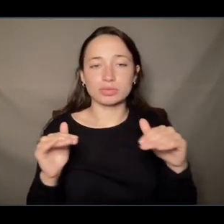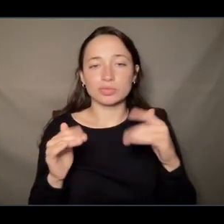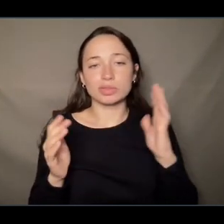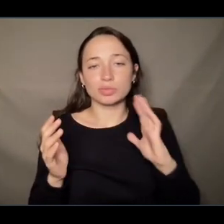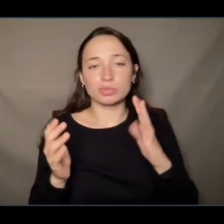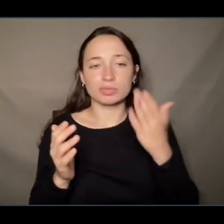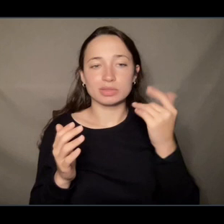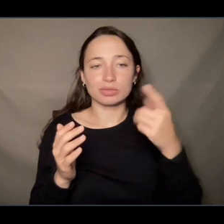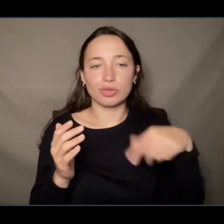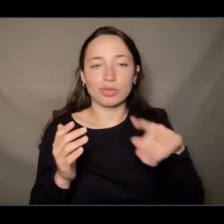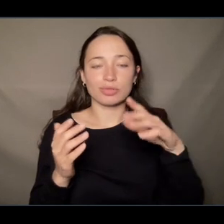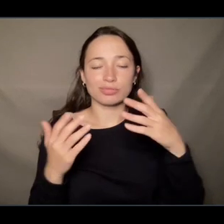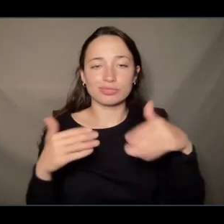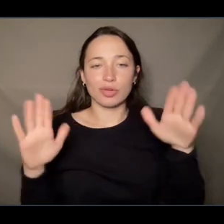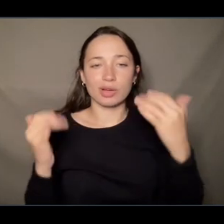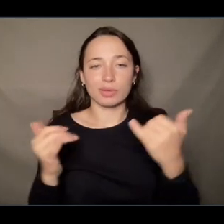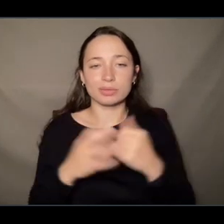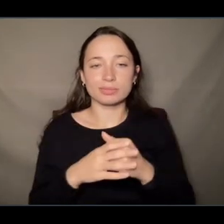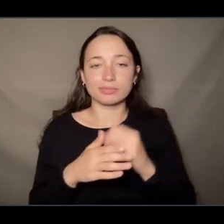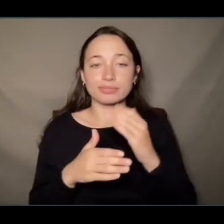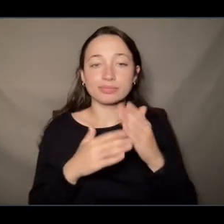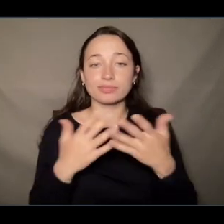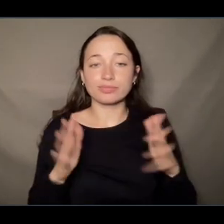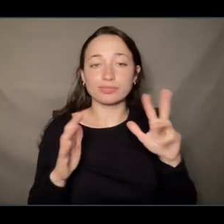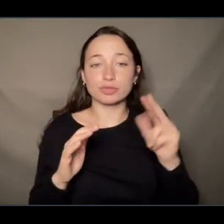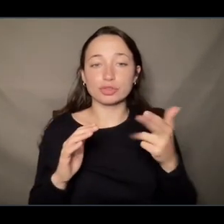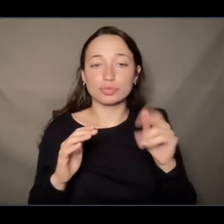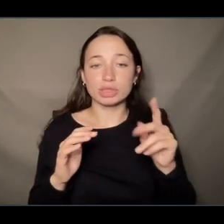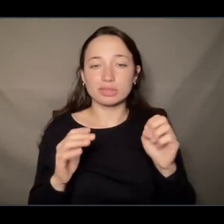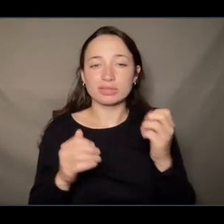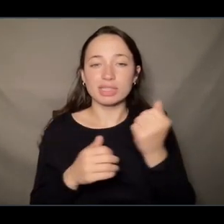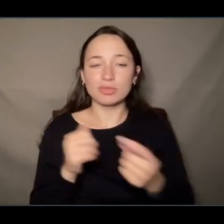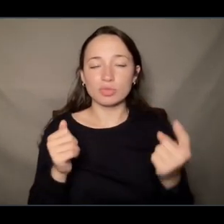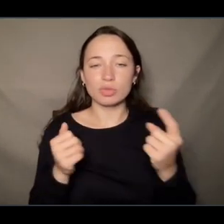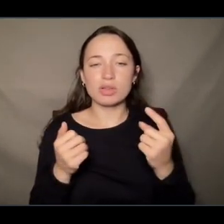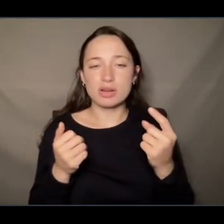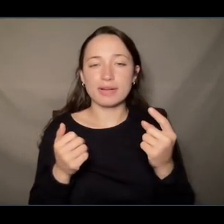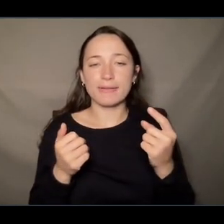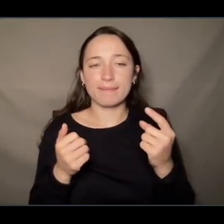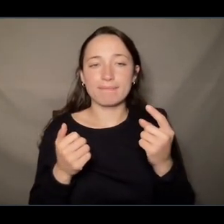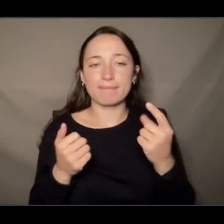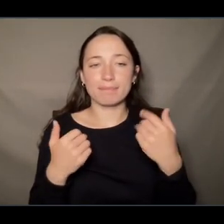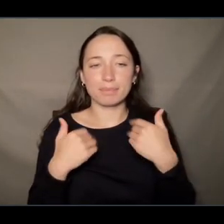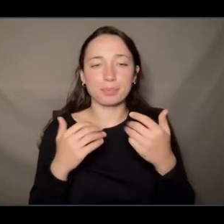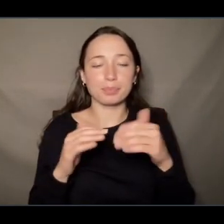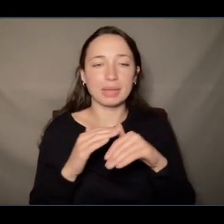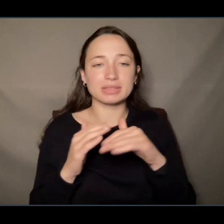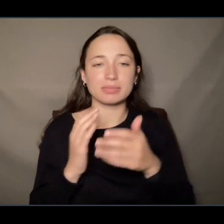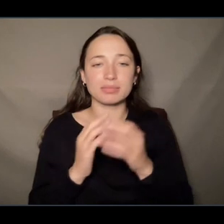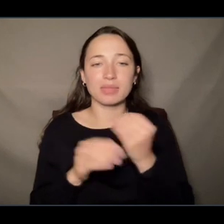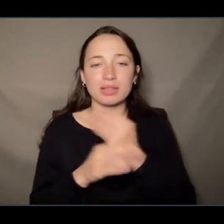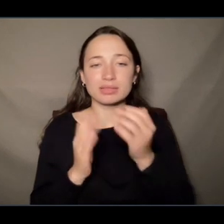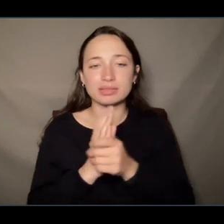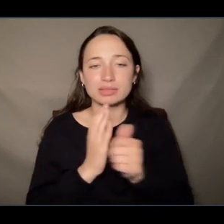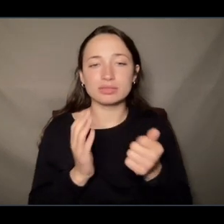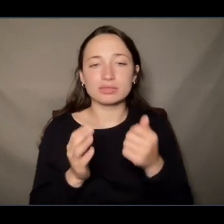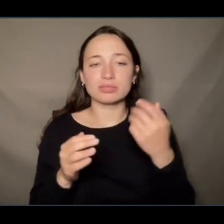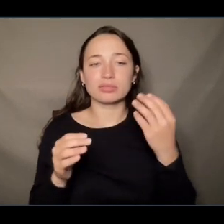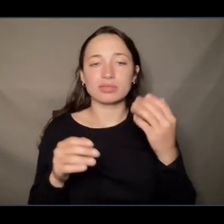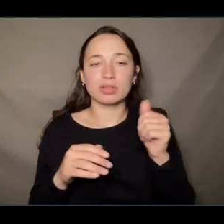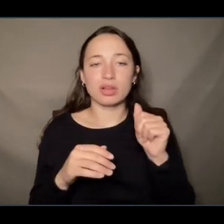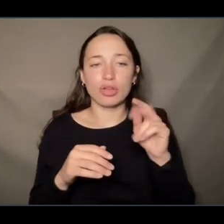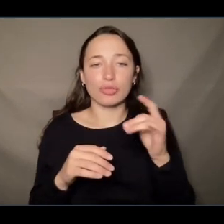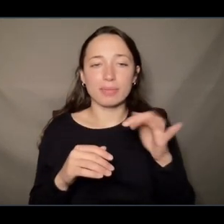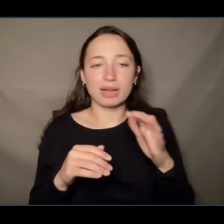Well, I used to because they're all grown now. But by the end of third grade, everyone had the basic math skills, right?